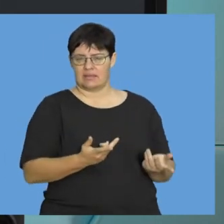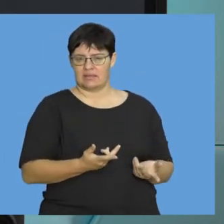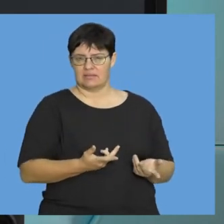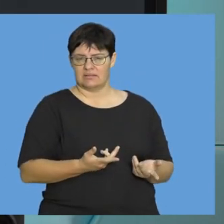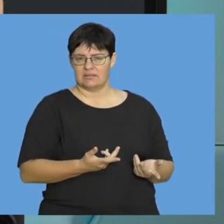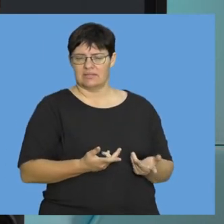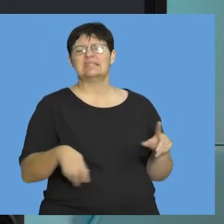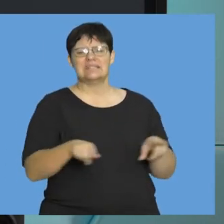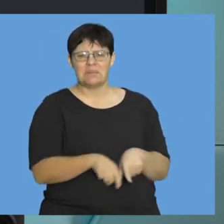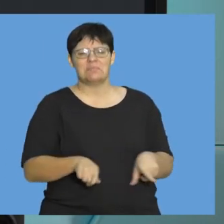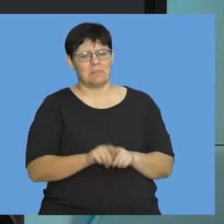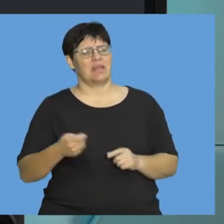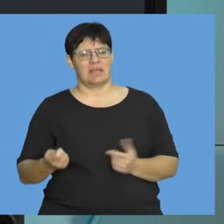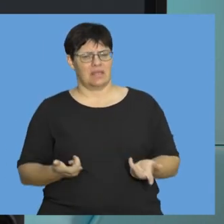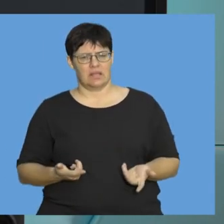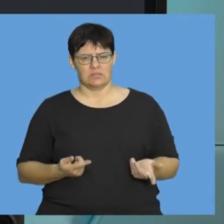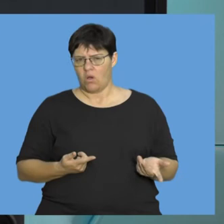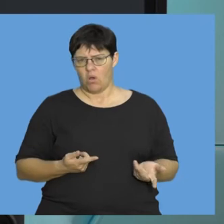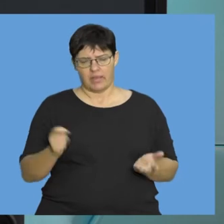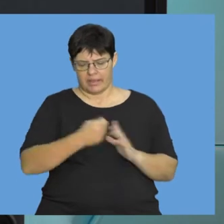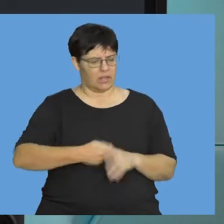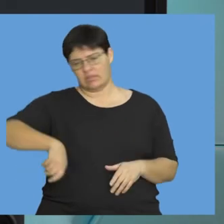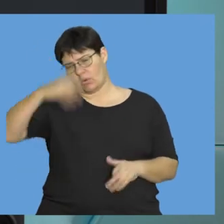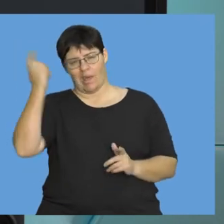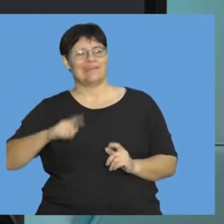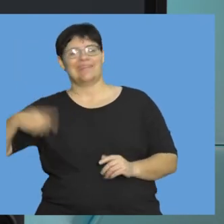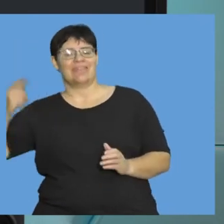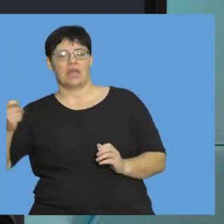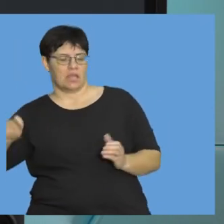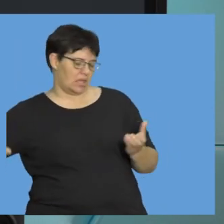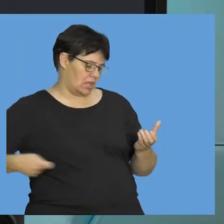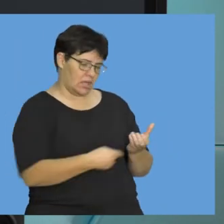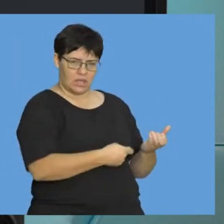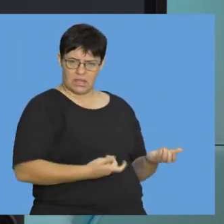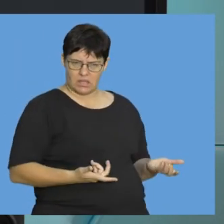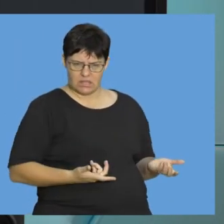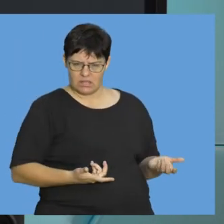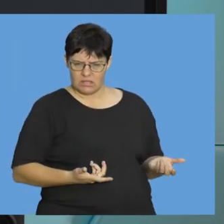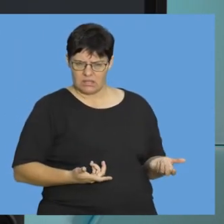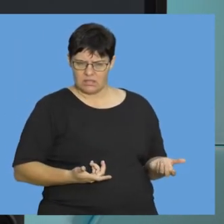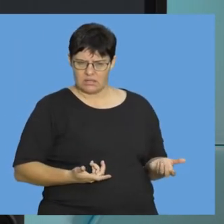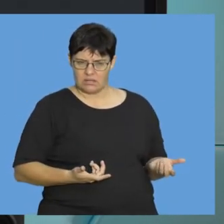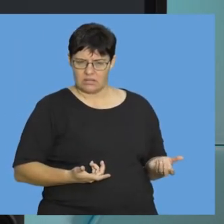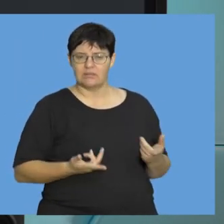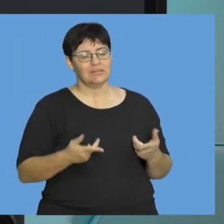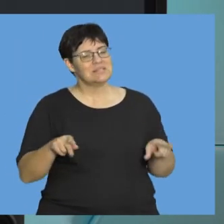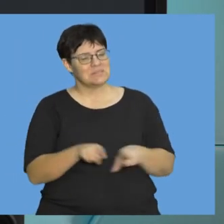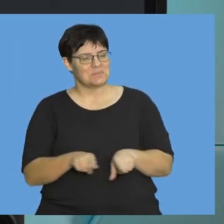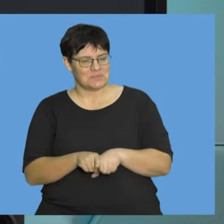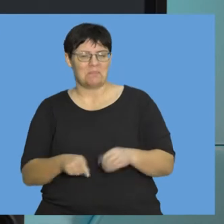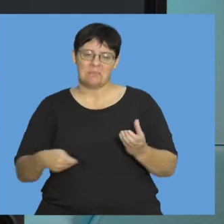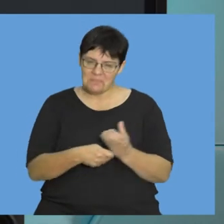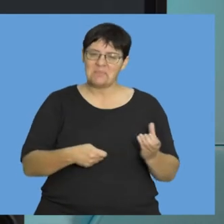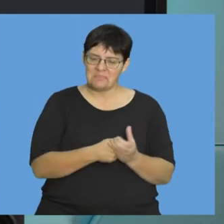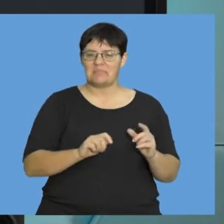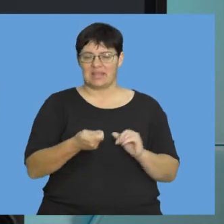home, then I put it in the front door again. Same key. I don't say, oh, there's my key, let me throw away, let me go to the shop and then buy a new one. All right,